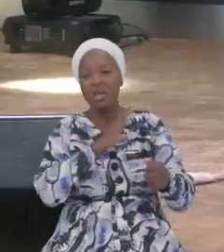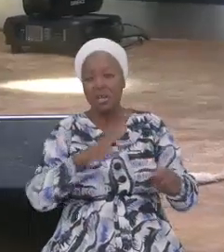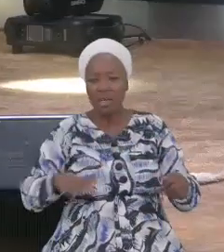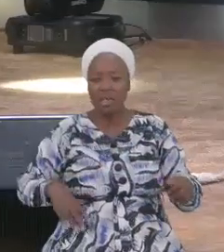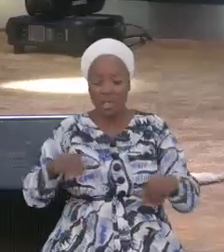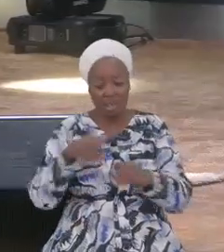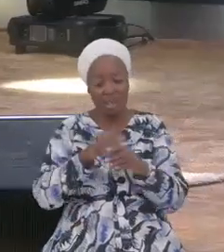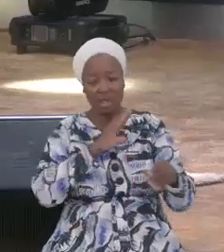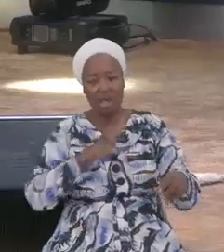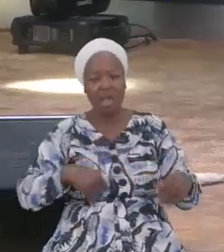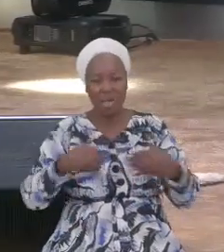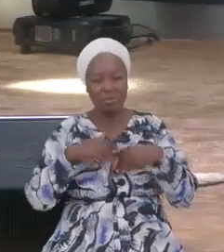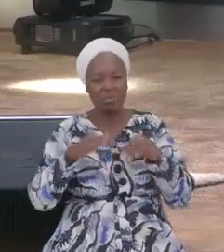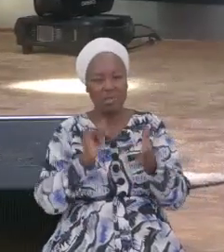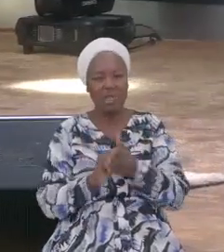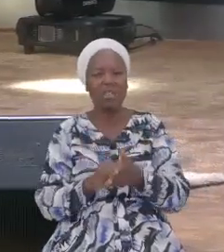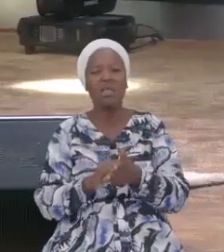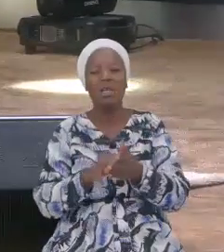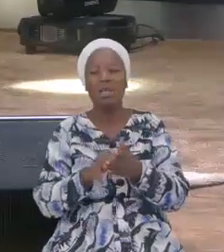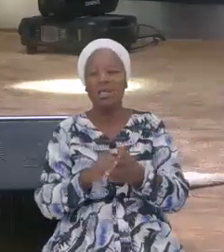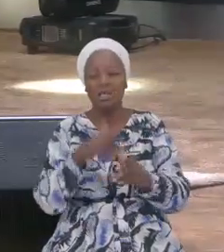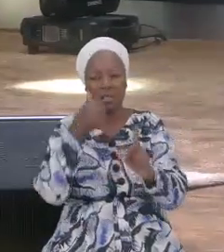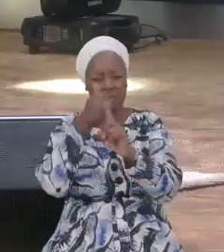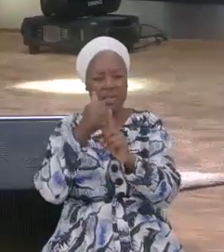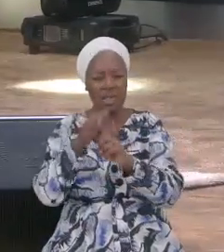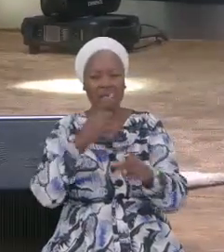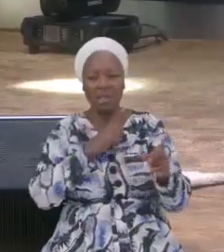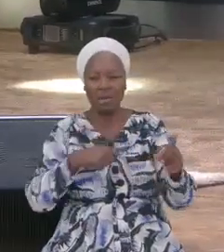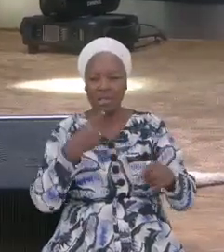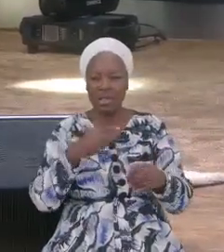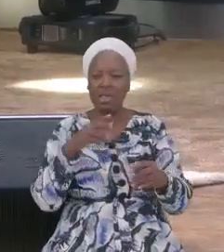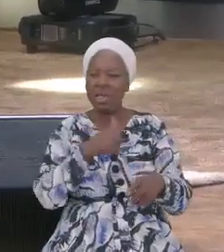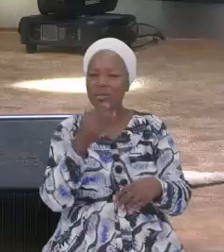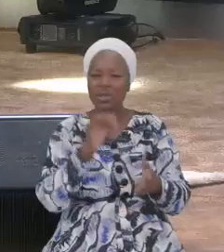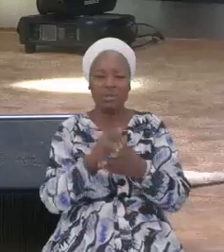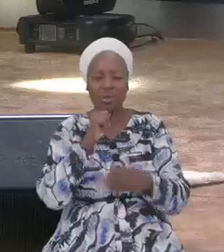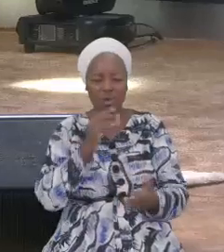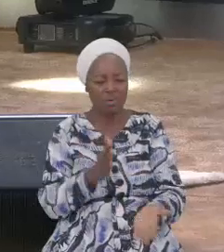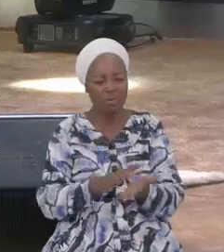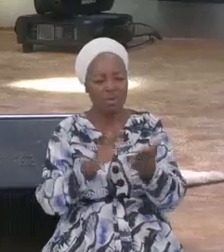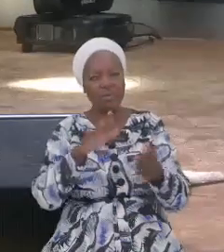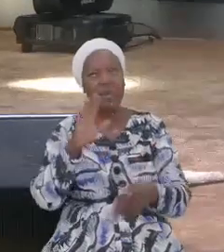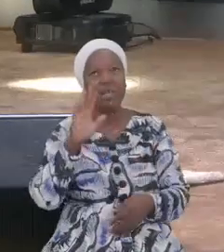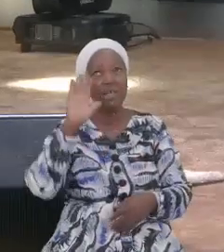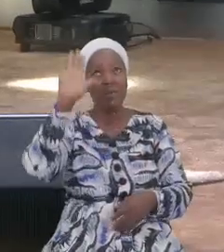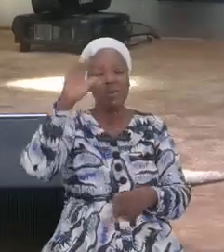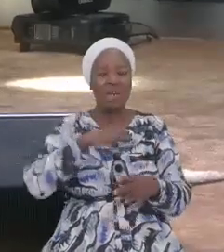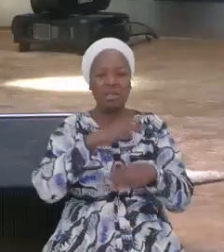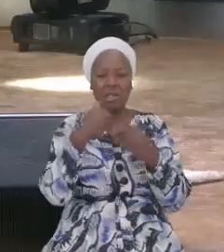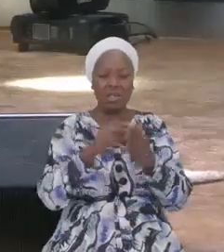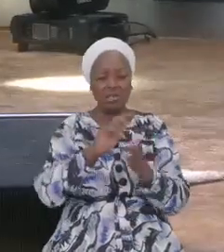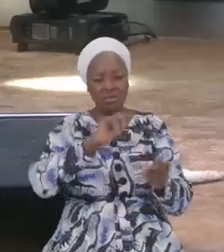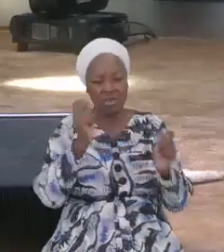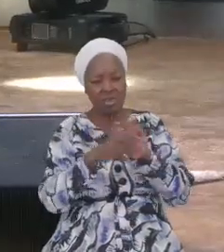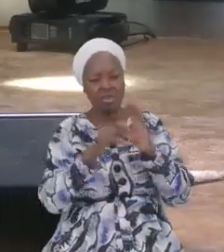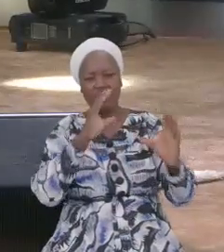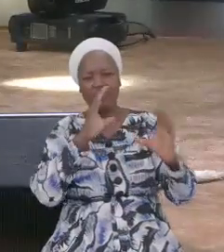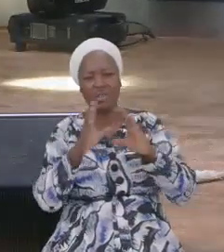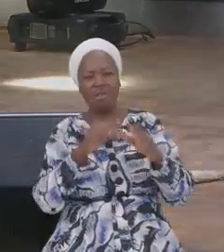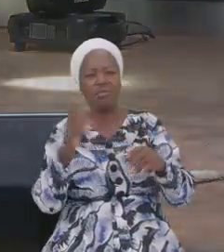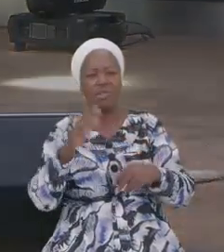himself. And the Lord has said, anyone that will now glorify him and order his conversation aright, he will show